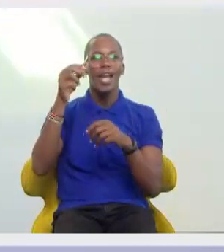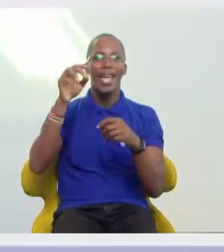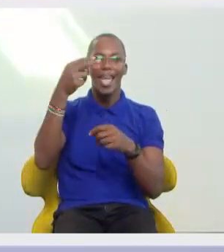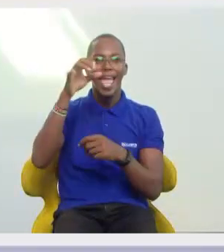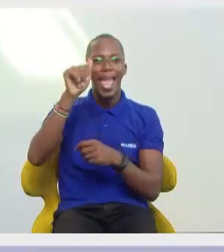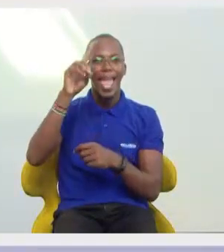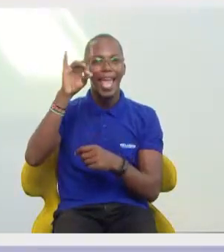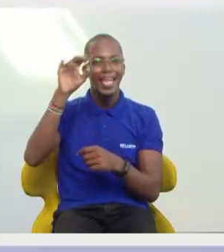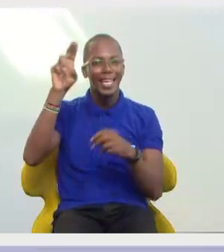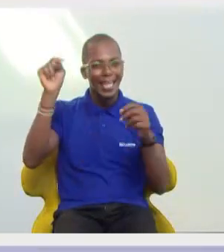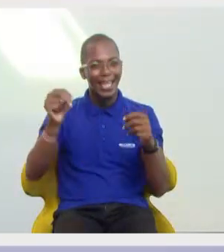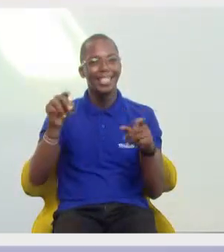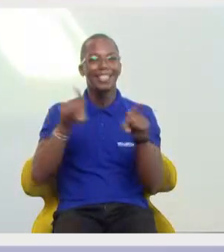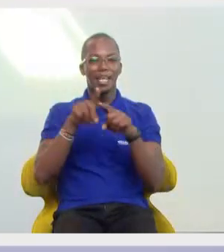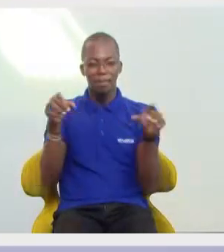headings.